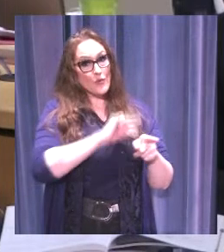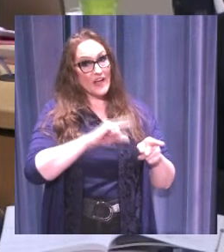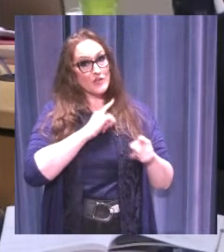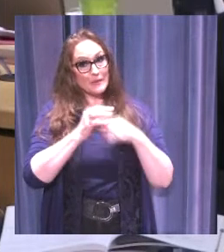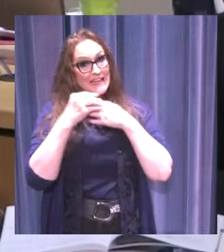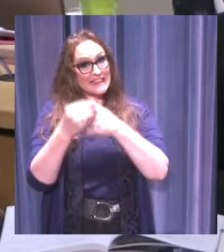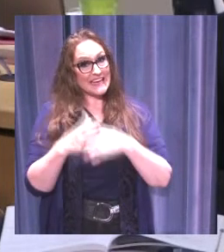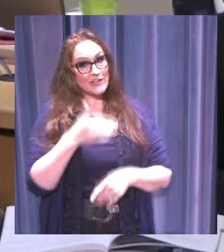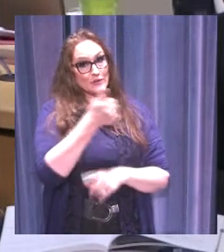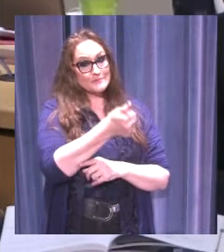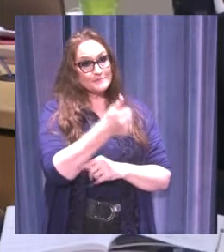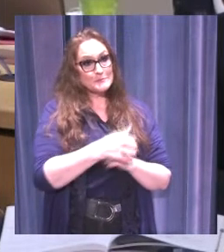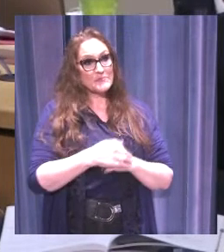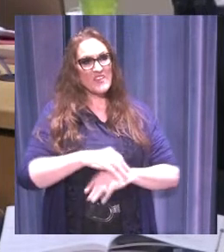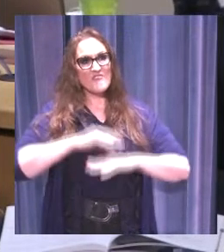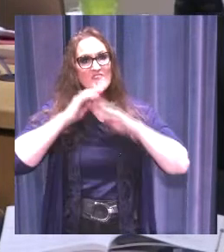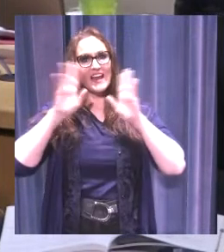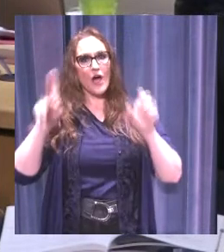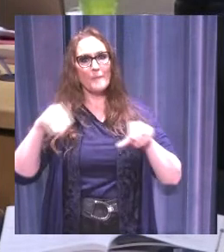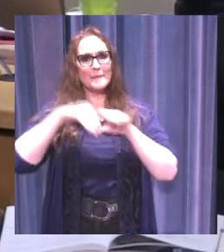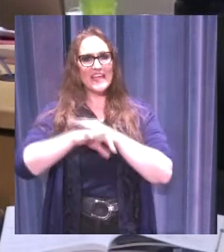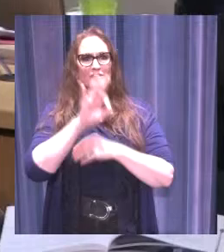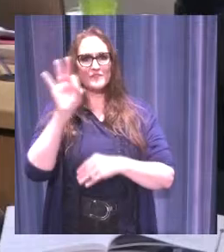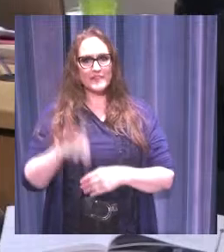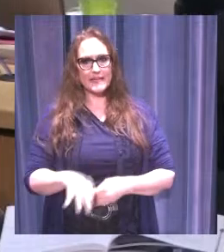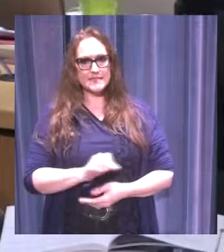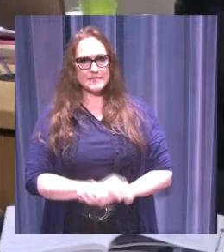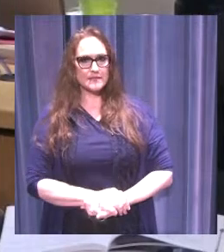leader. Fed up in Flint.